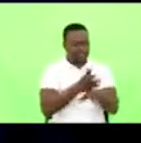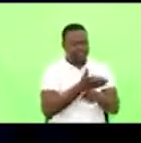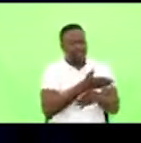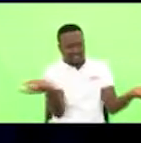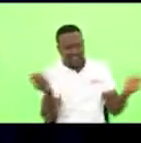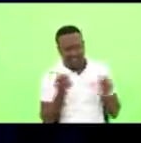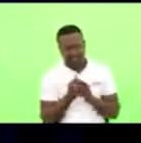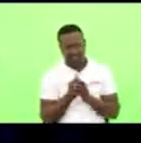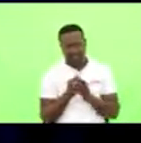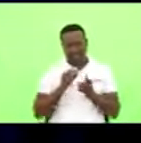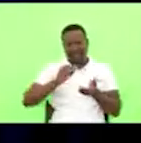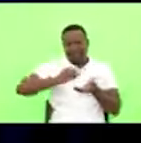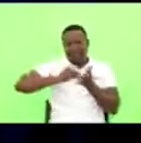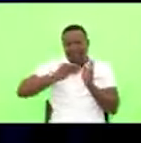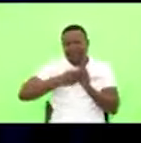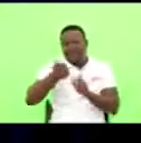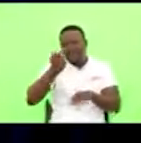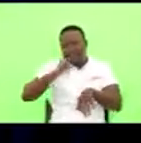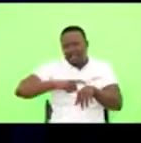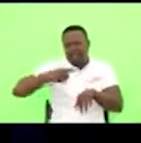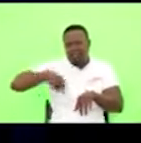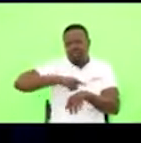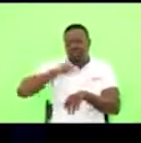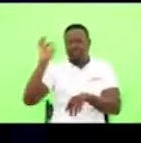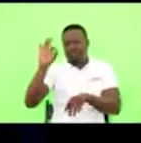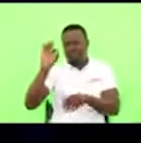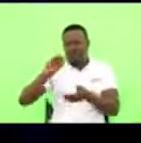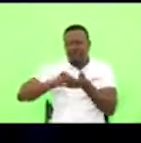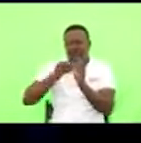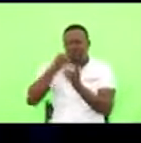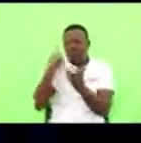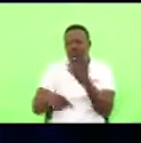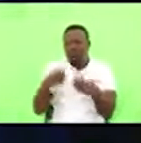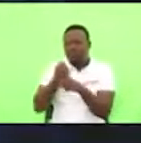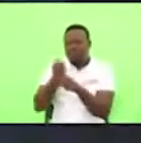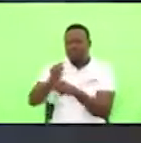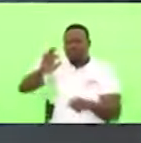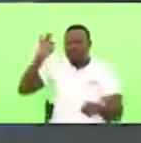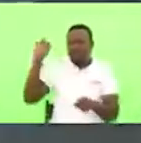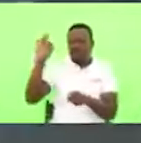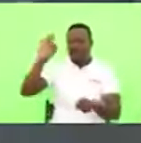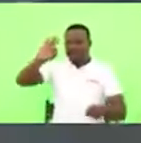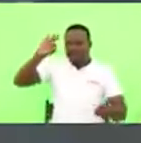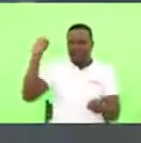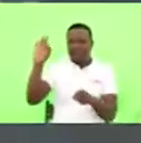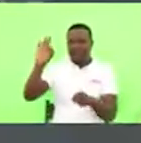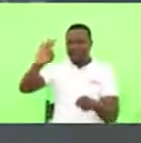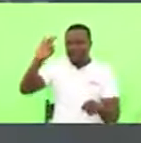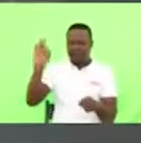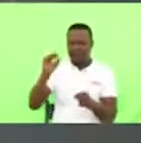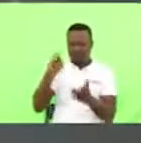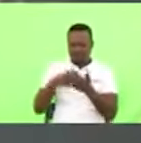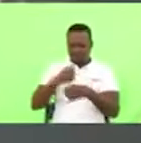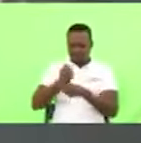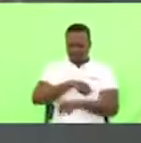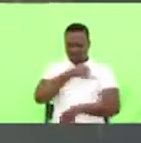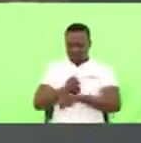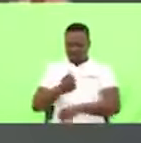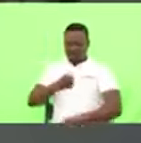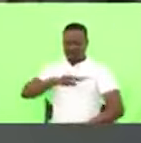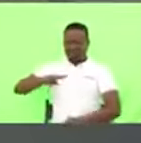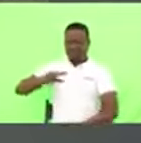see, anytime that we are preaching, what makes us preach and what gives us the authority to preach